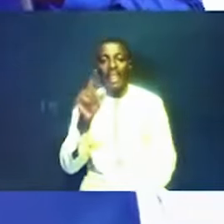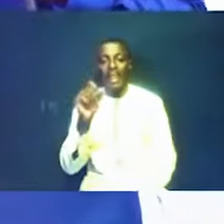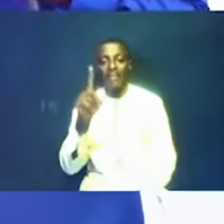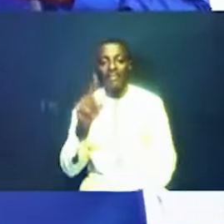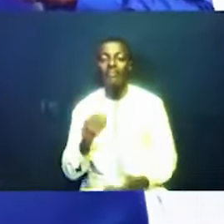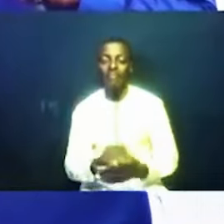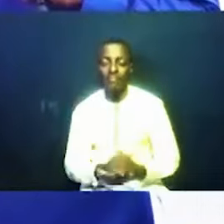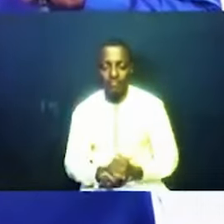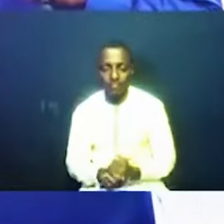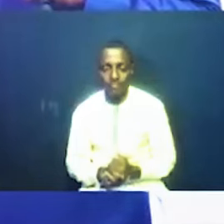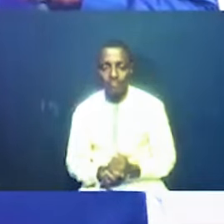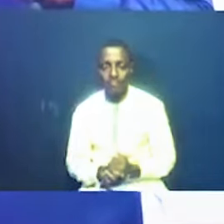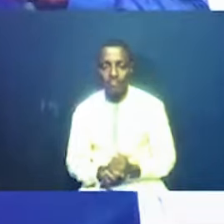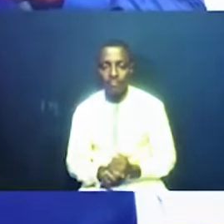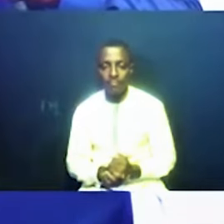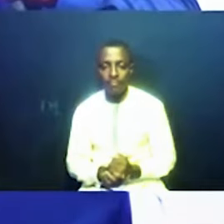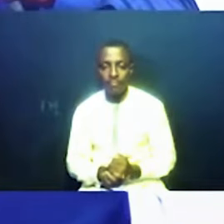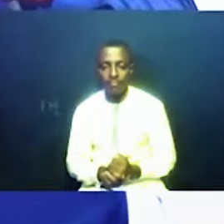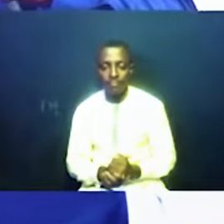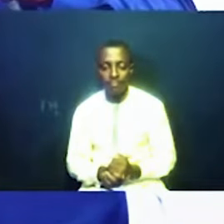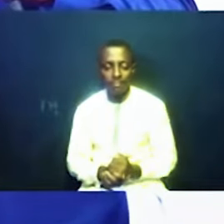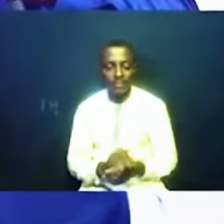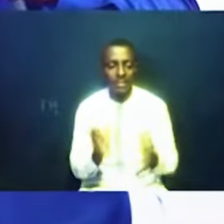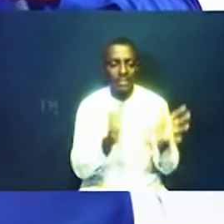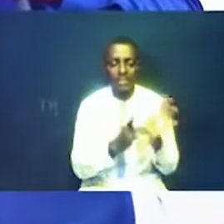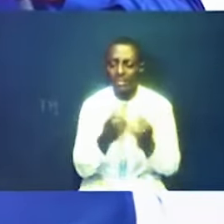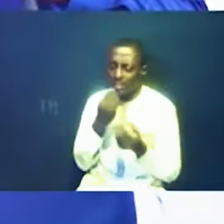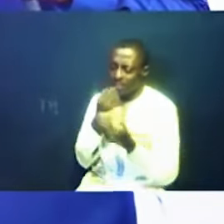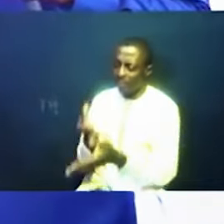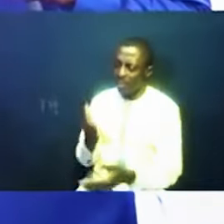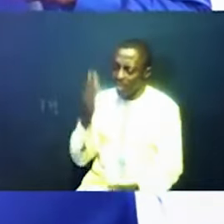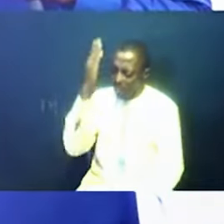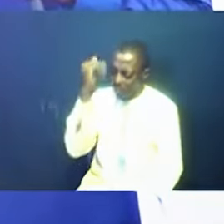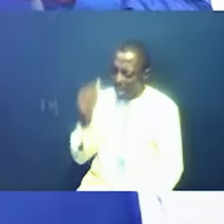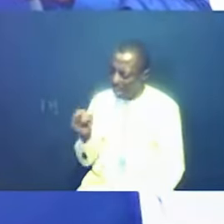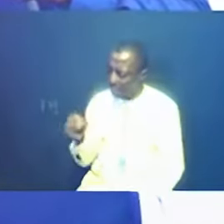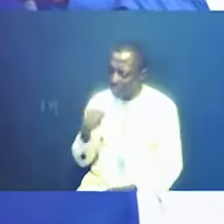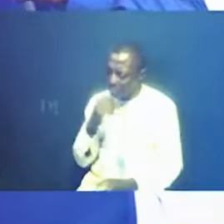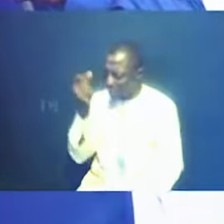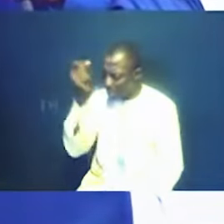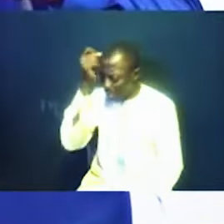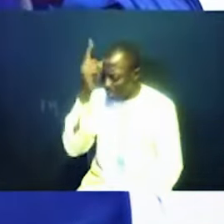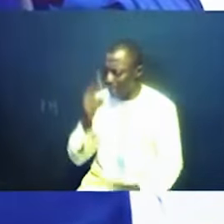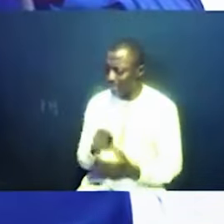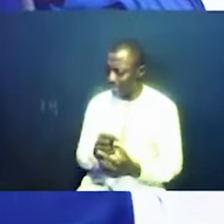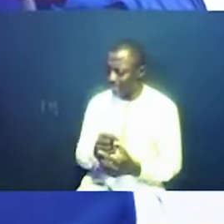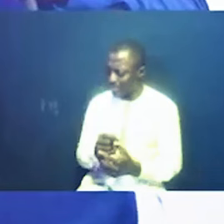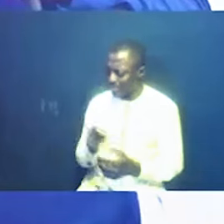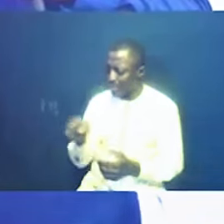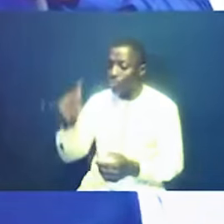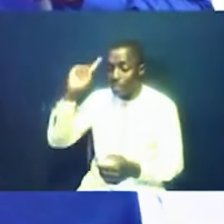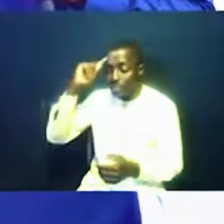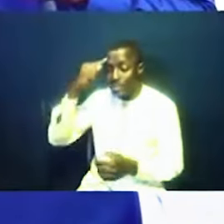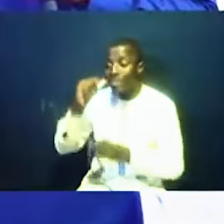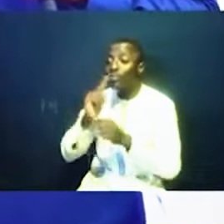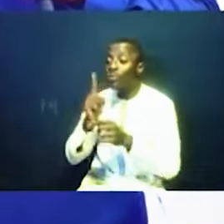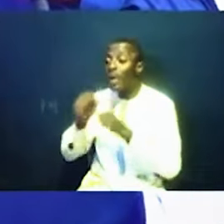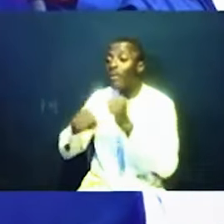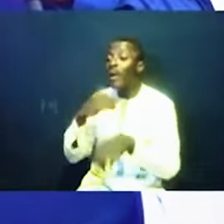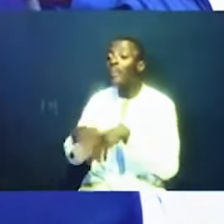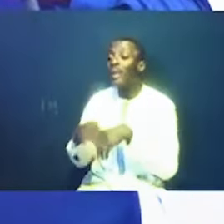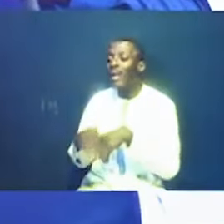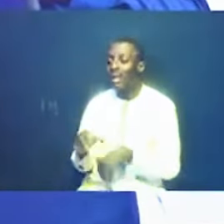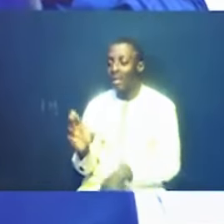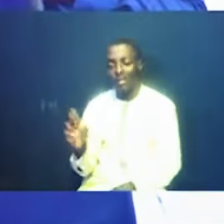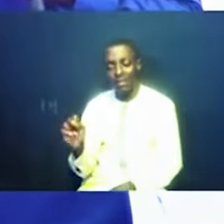11. How is it that you don't understand that I was not talking to you about bread, but be on your